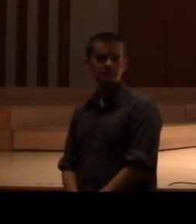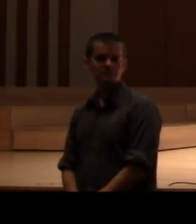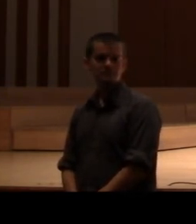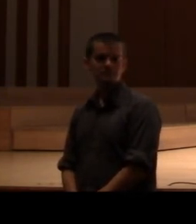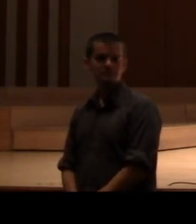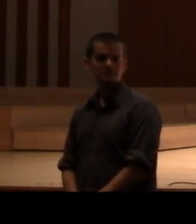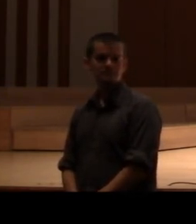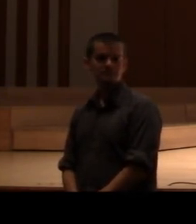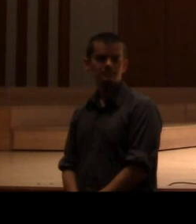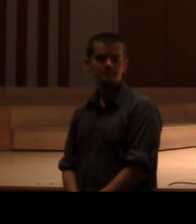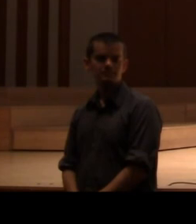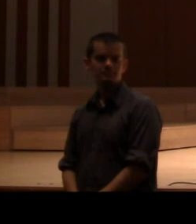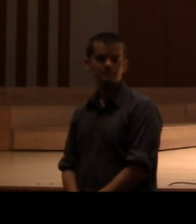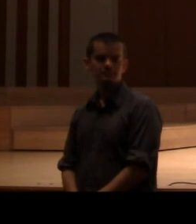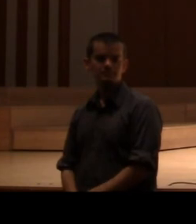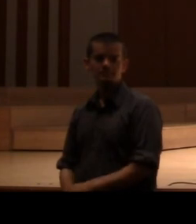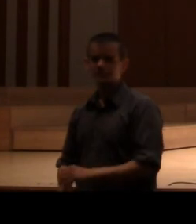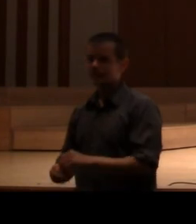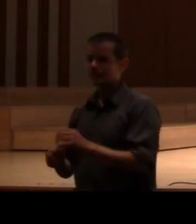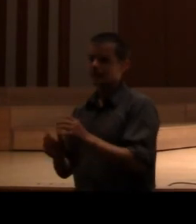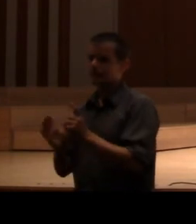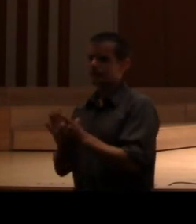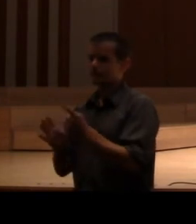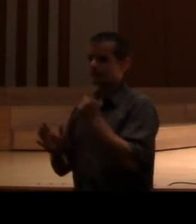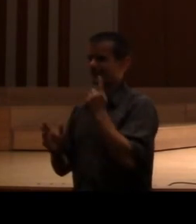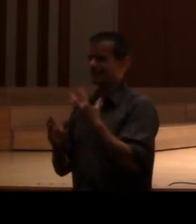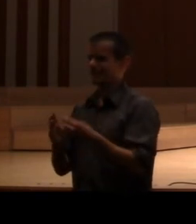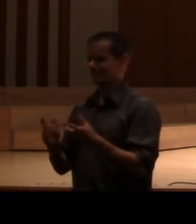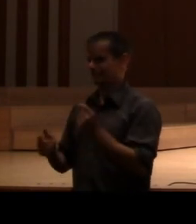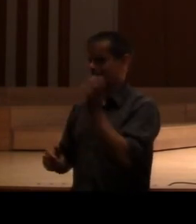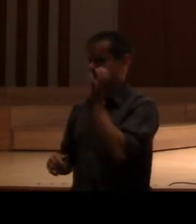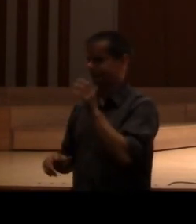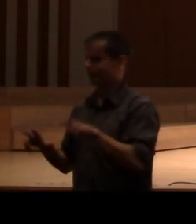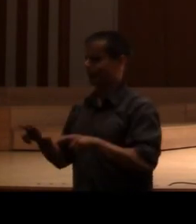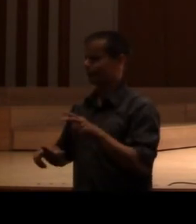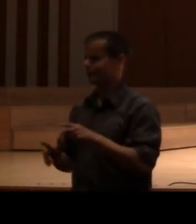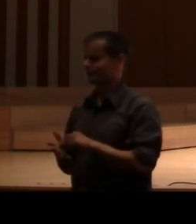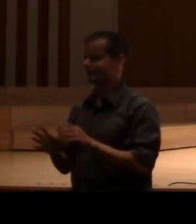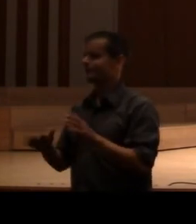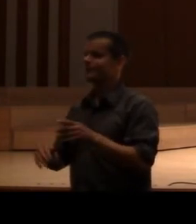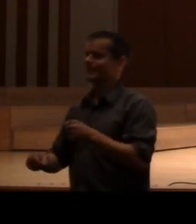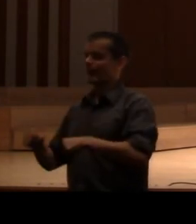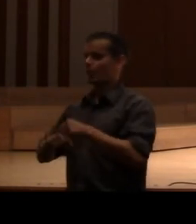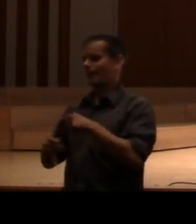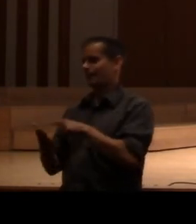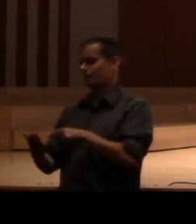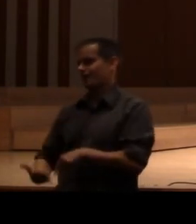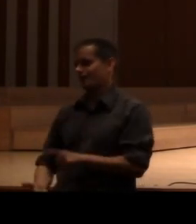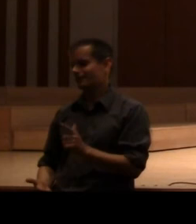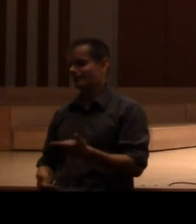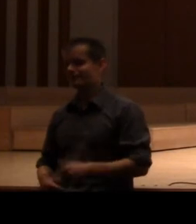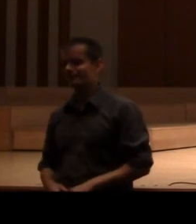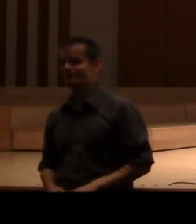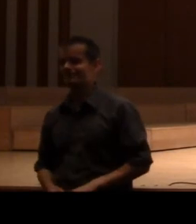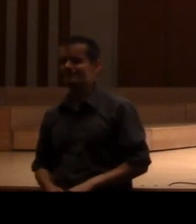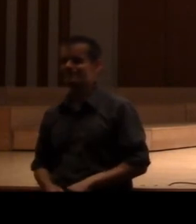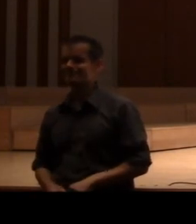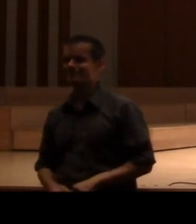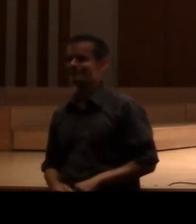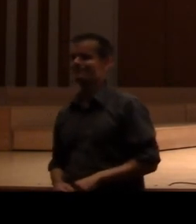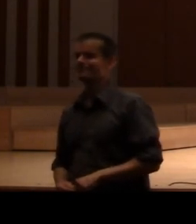In moments you think they're gone. Okay, that's a little bit awkwardly phrased, but we can always go back and revise.